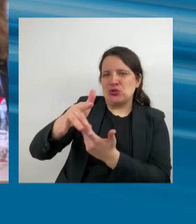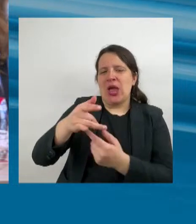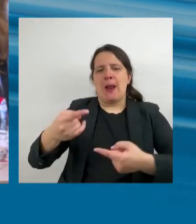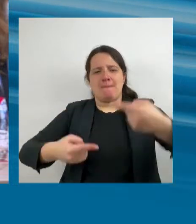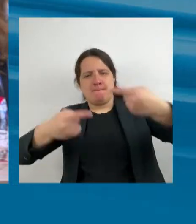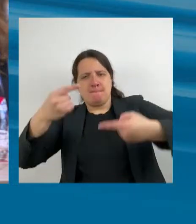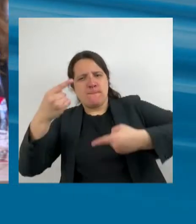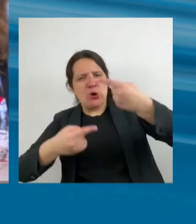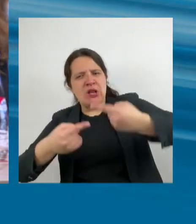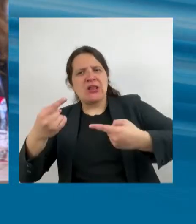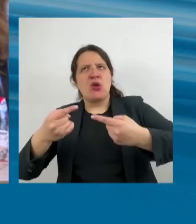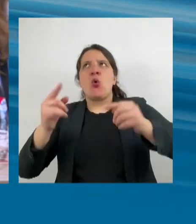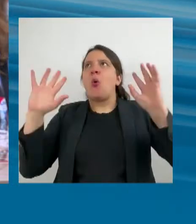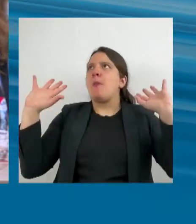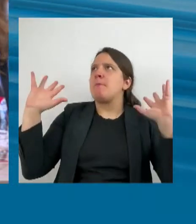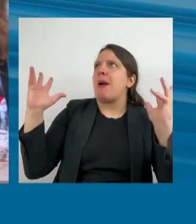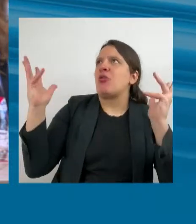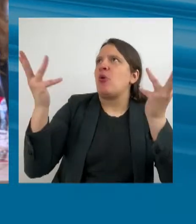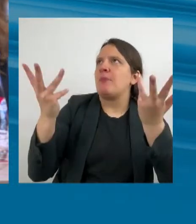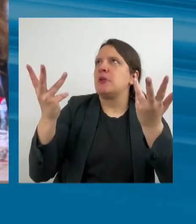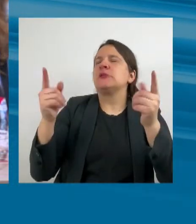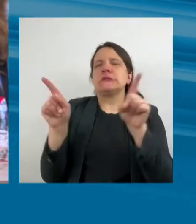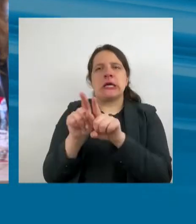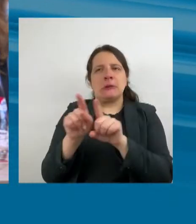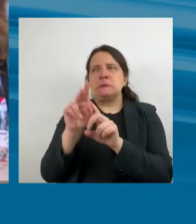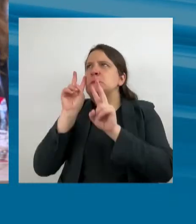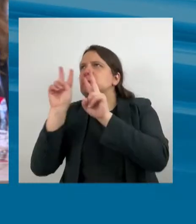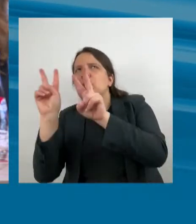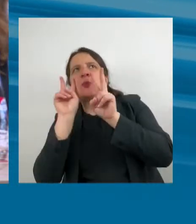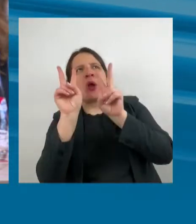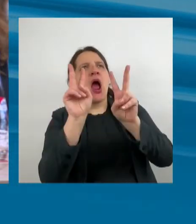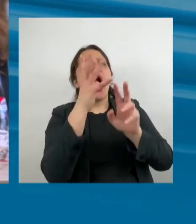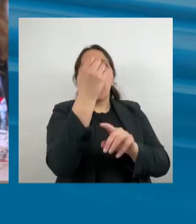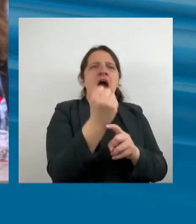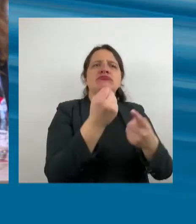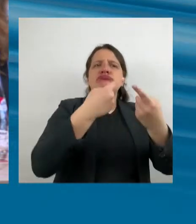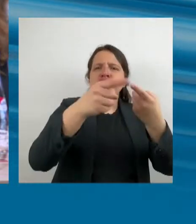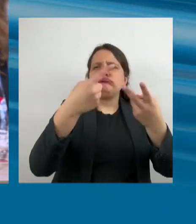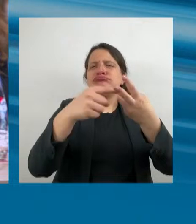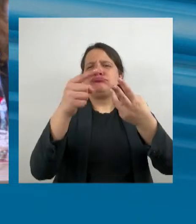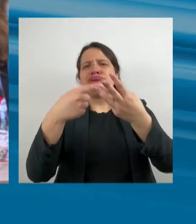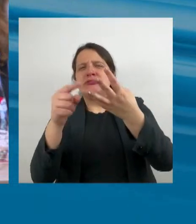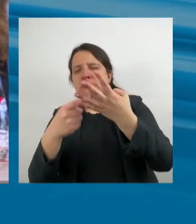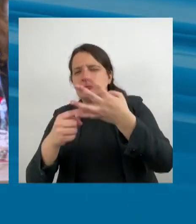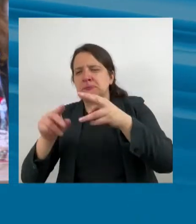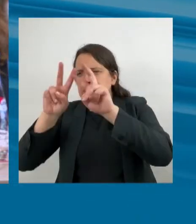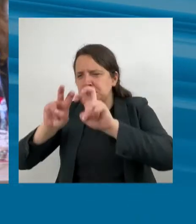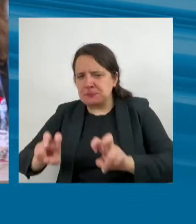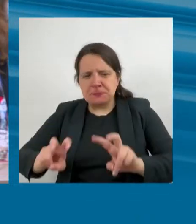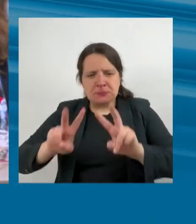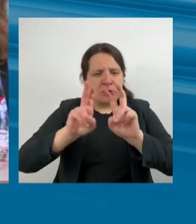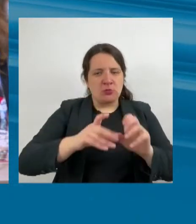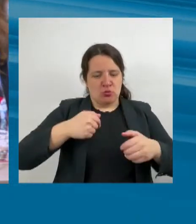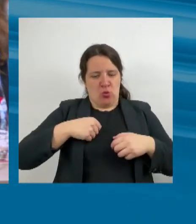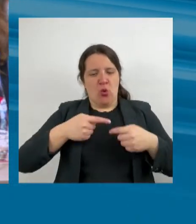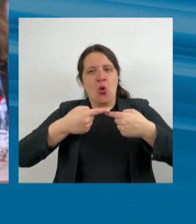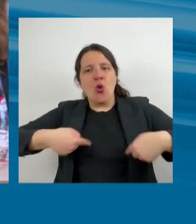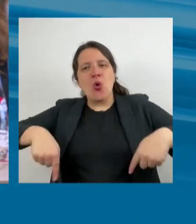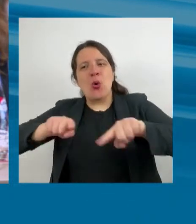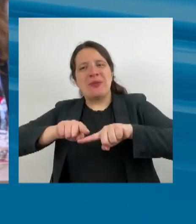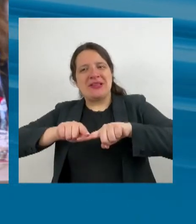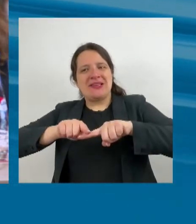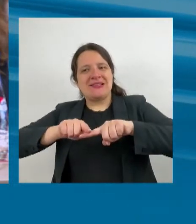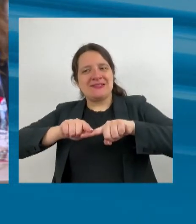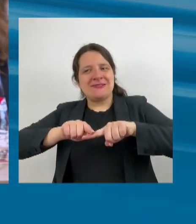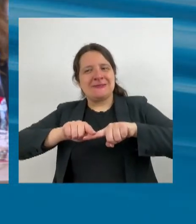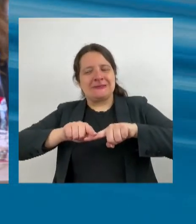the activities carried out by the Commission during the previous year, while setting priorities for the program of work